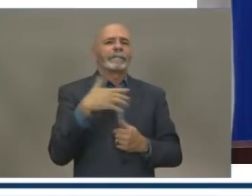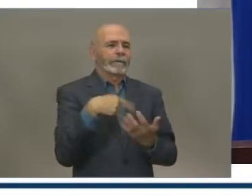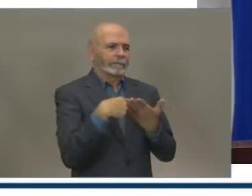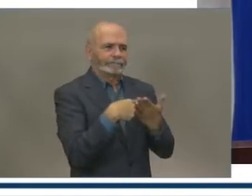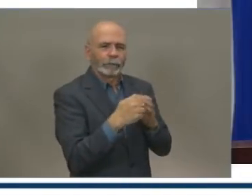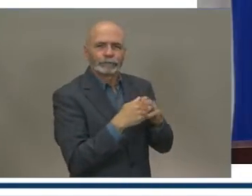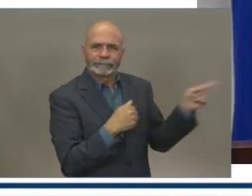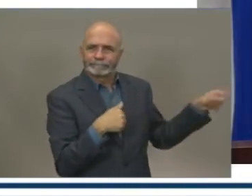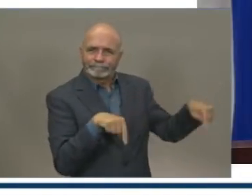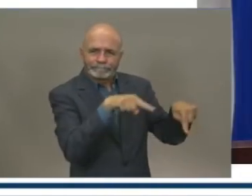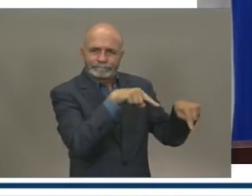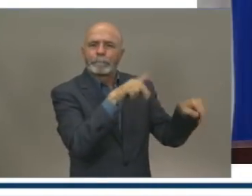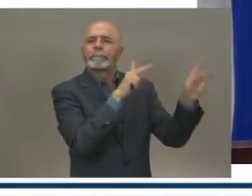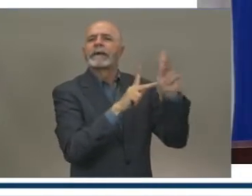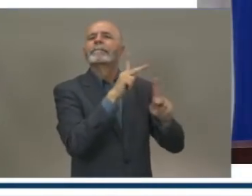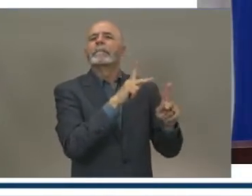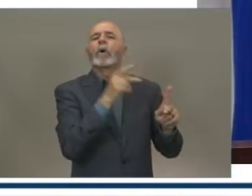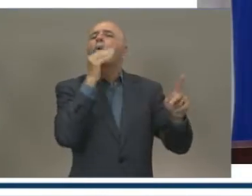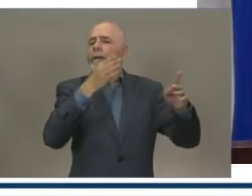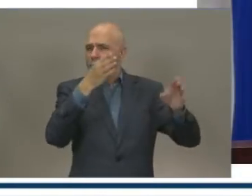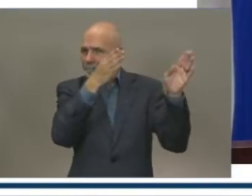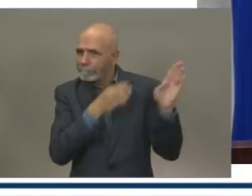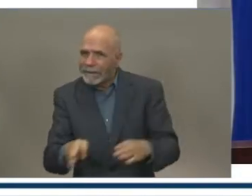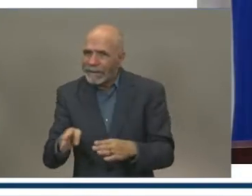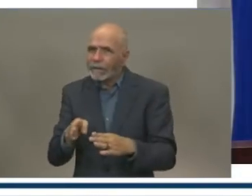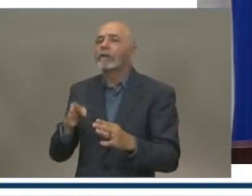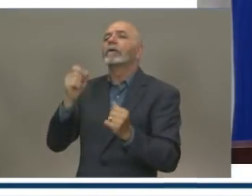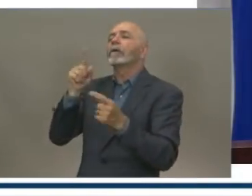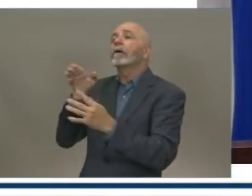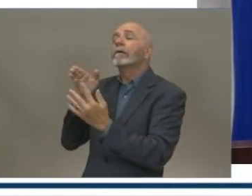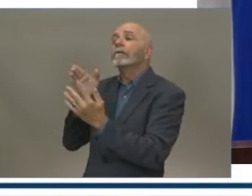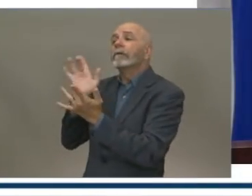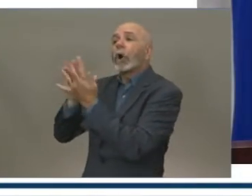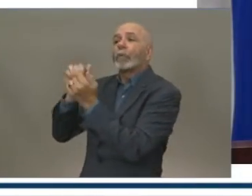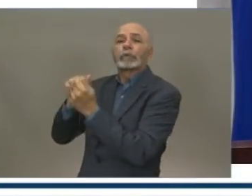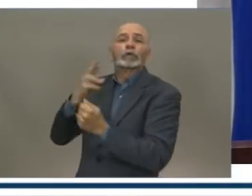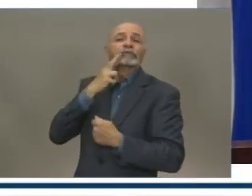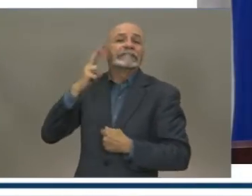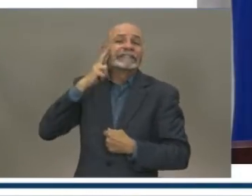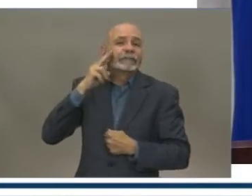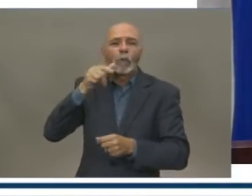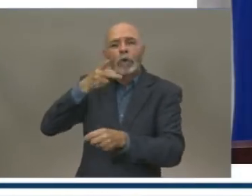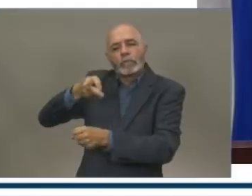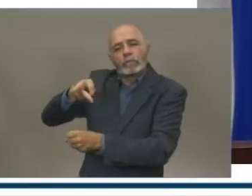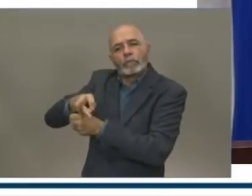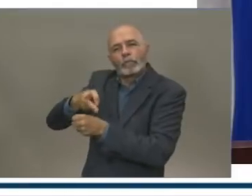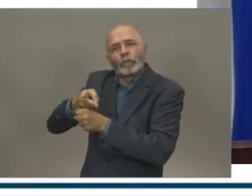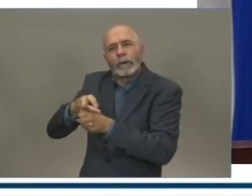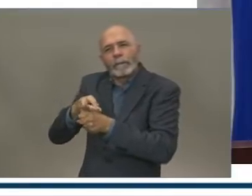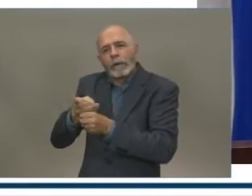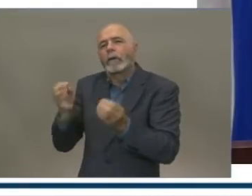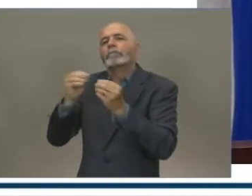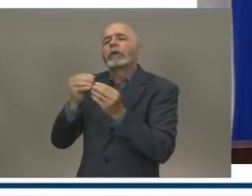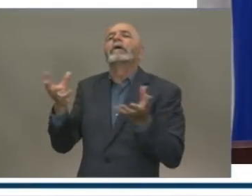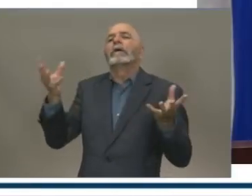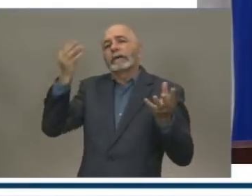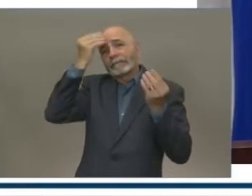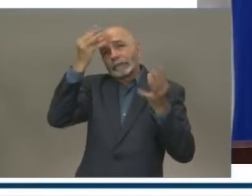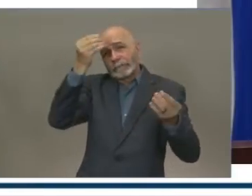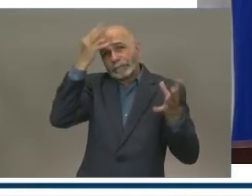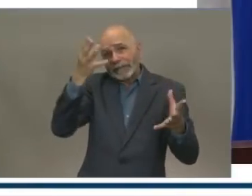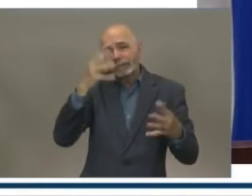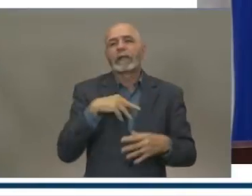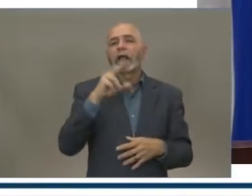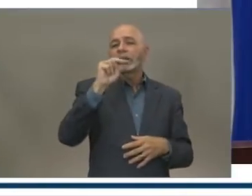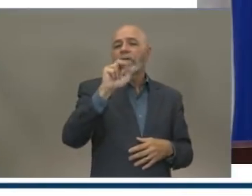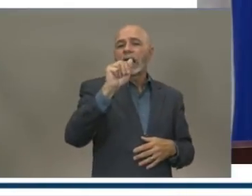and they will reach out to residents or their designated caregiver with more information. NSHA recommends a booster dose at least